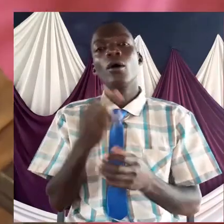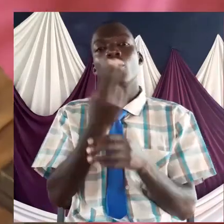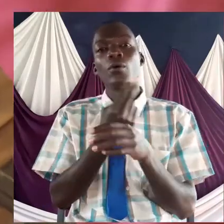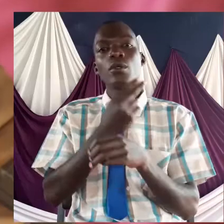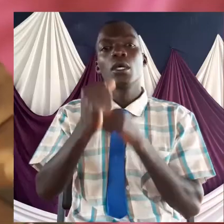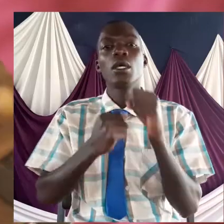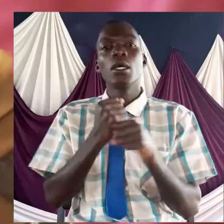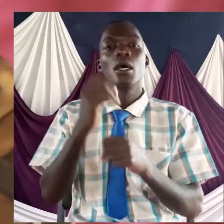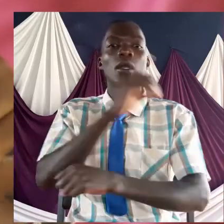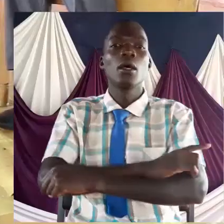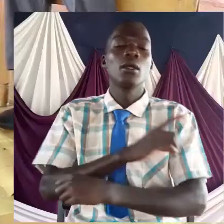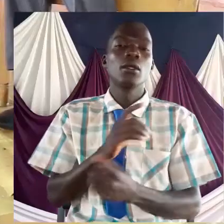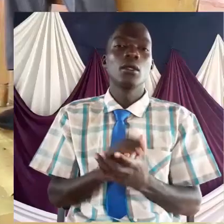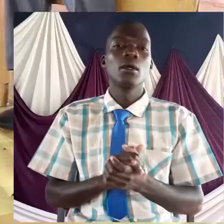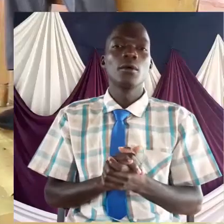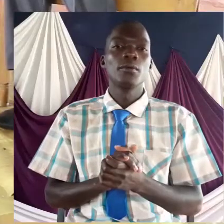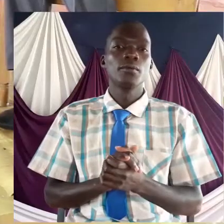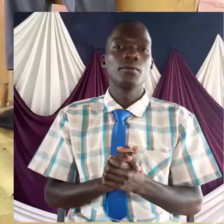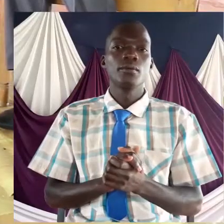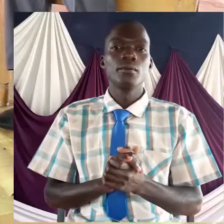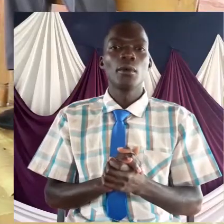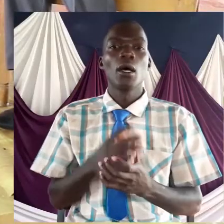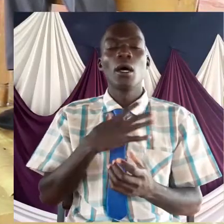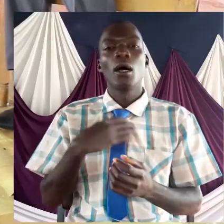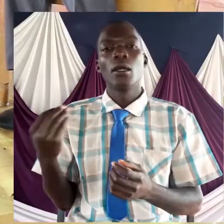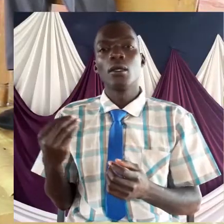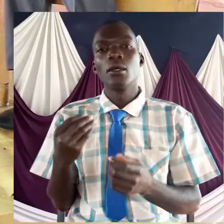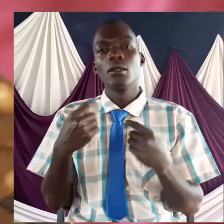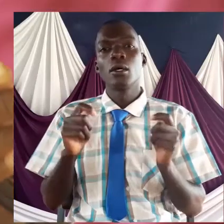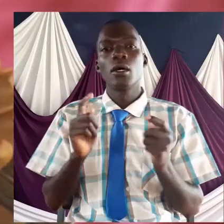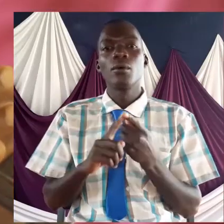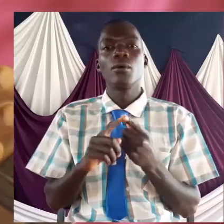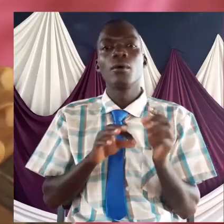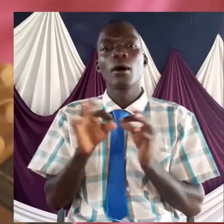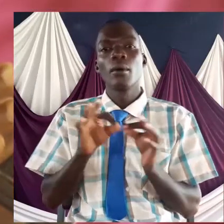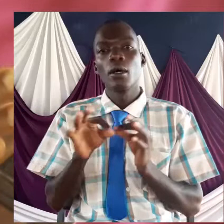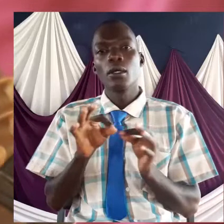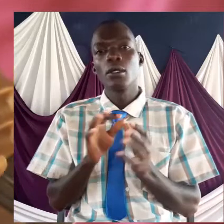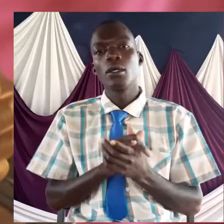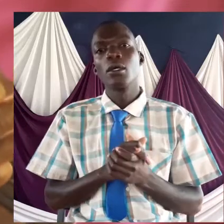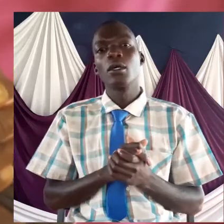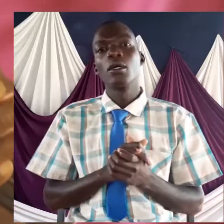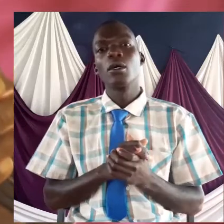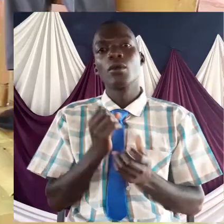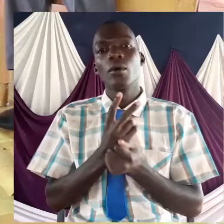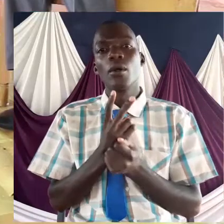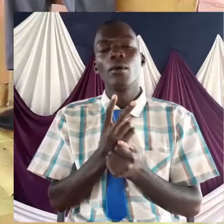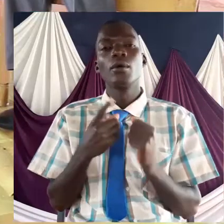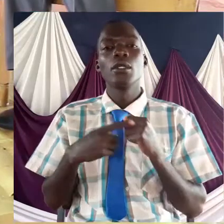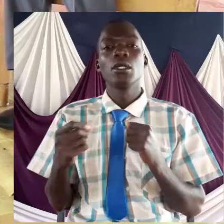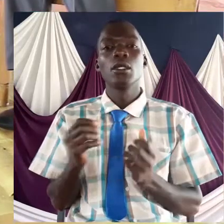use the year day principle mm-hmm. and try to calculate the